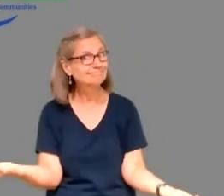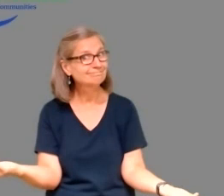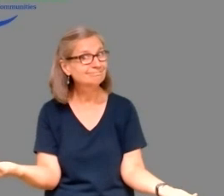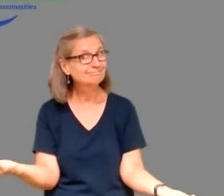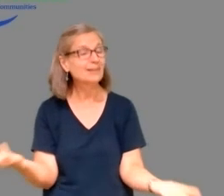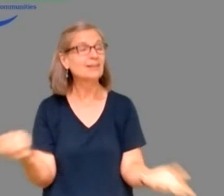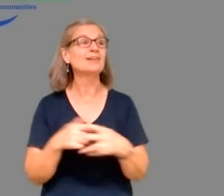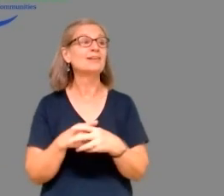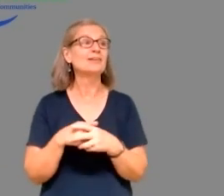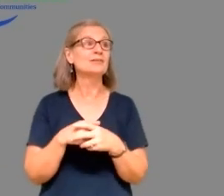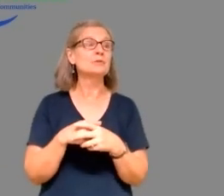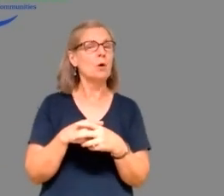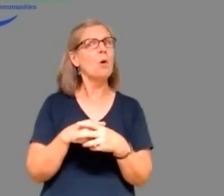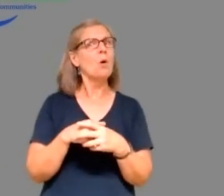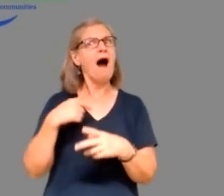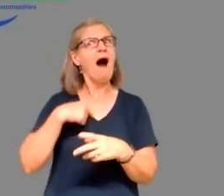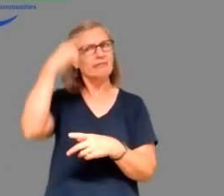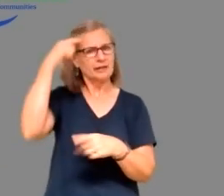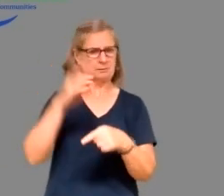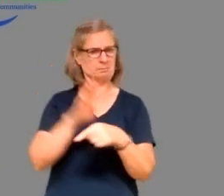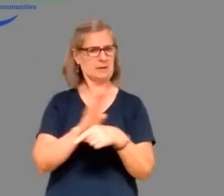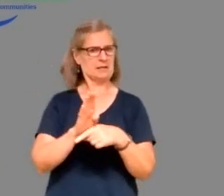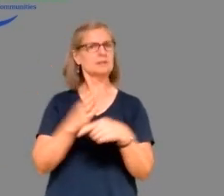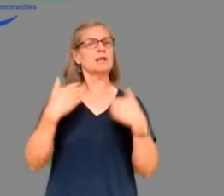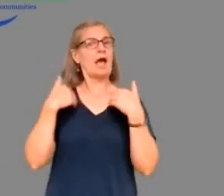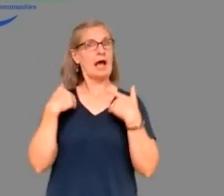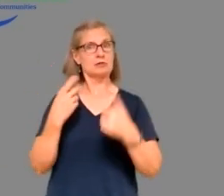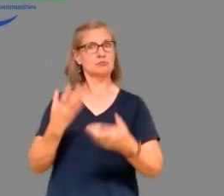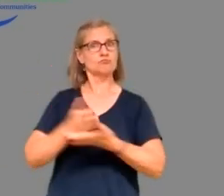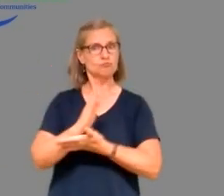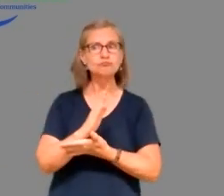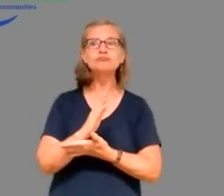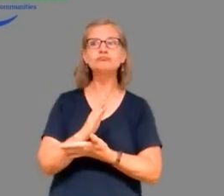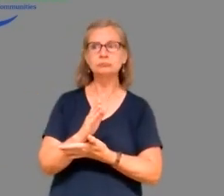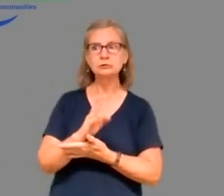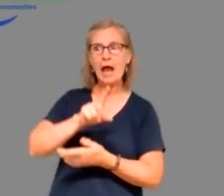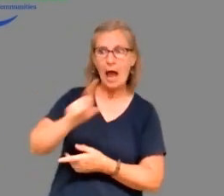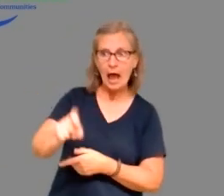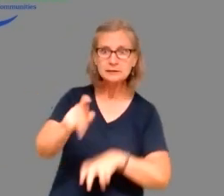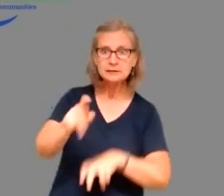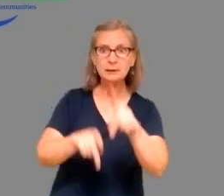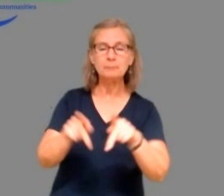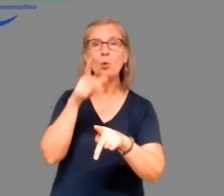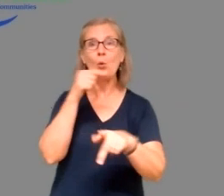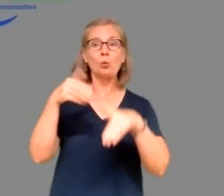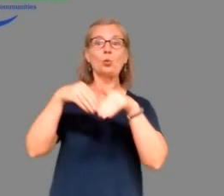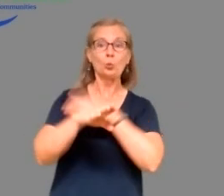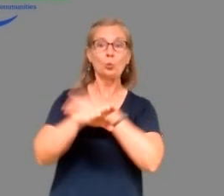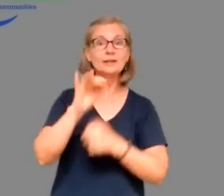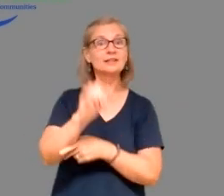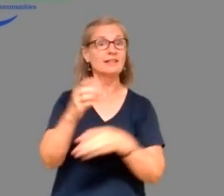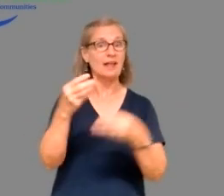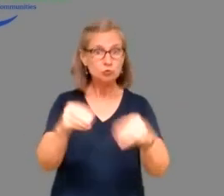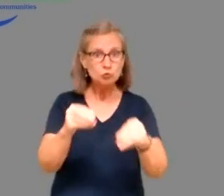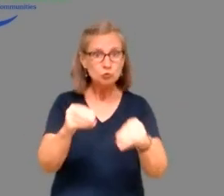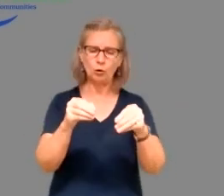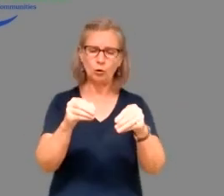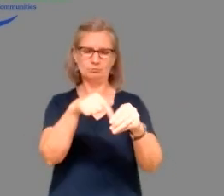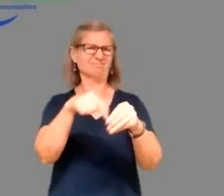ask everybody that comes into your store or whatever type of business it is to be wearing a mask.